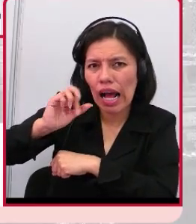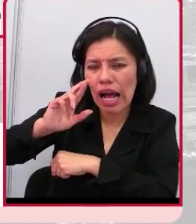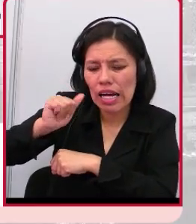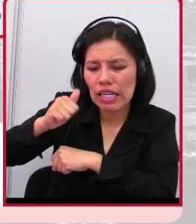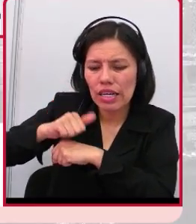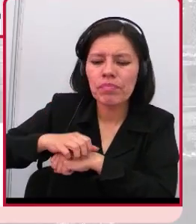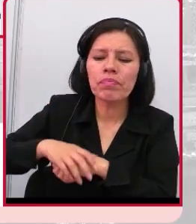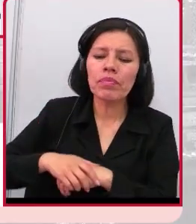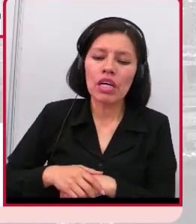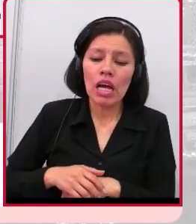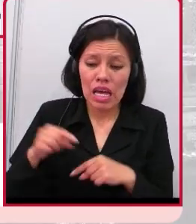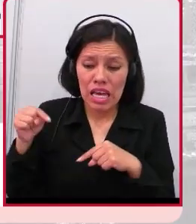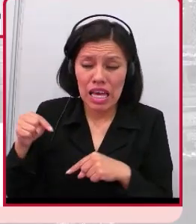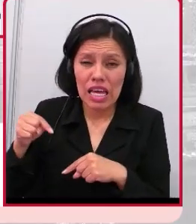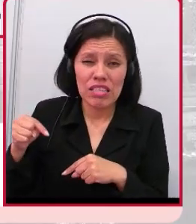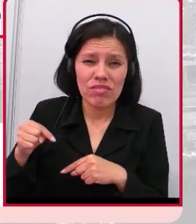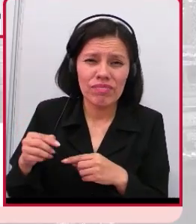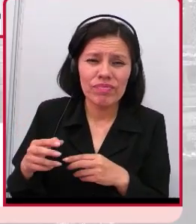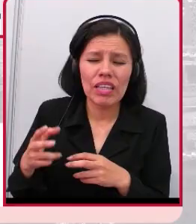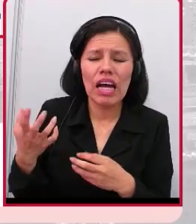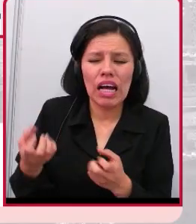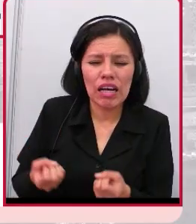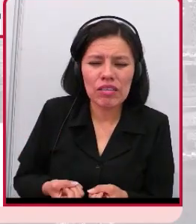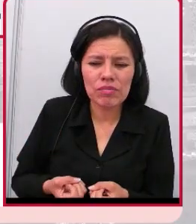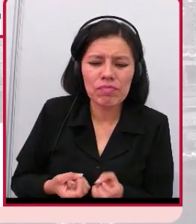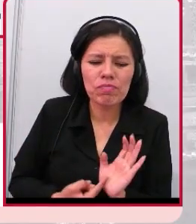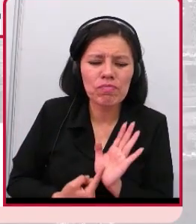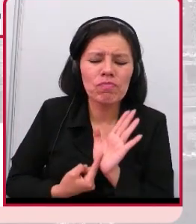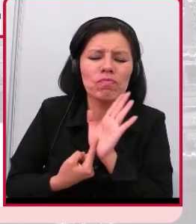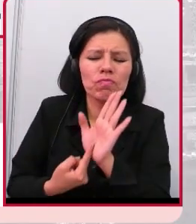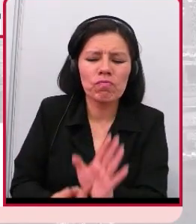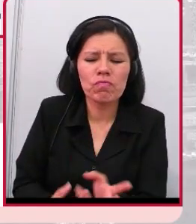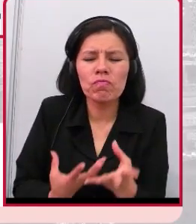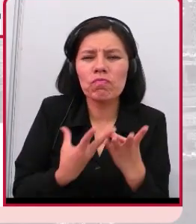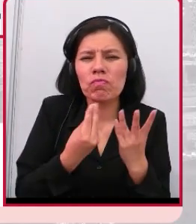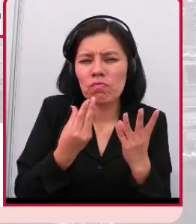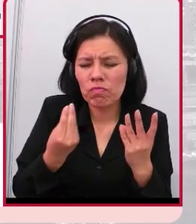can see these mineralization events, and they have caused